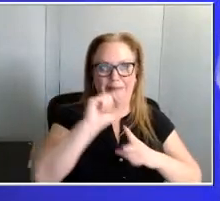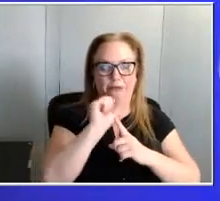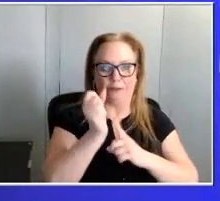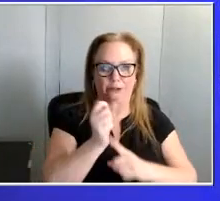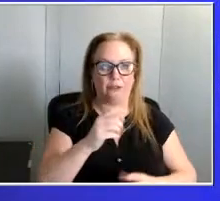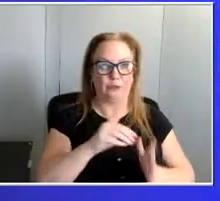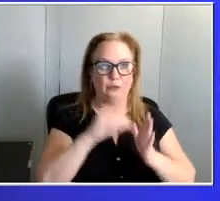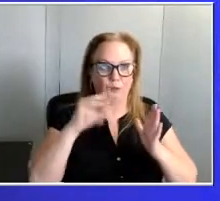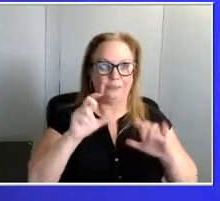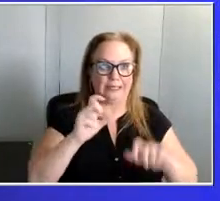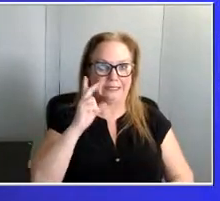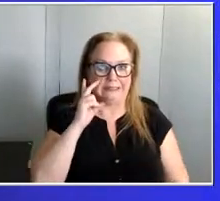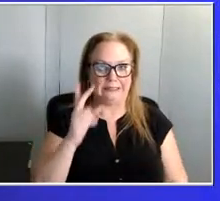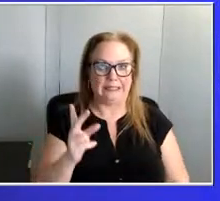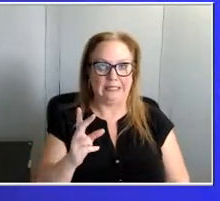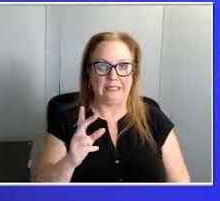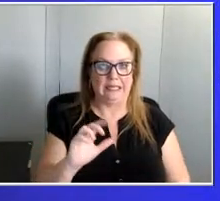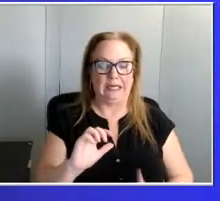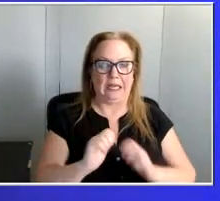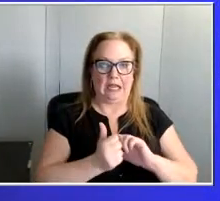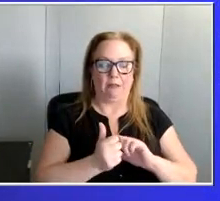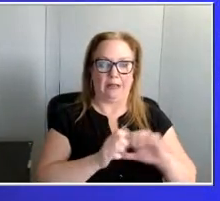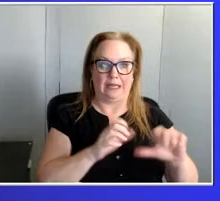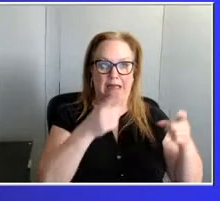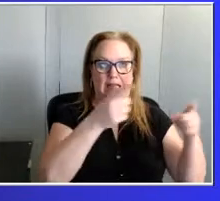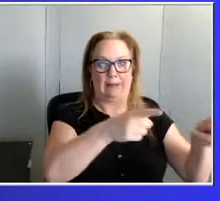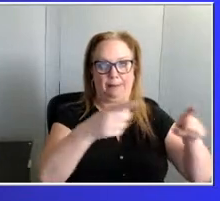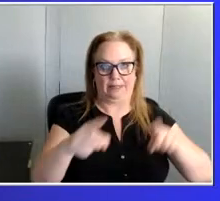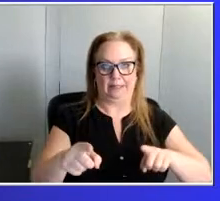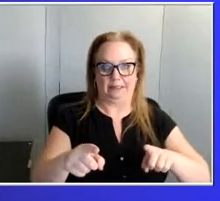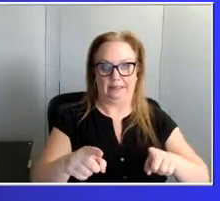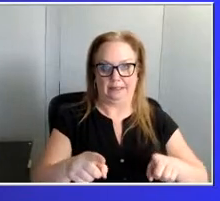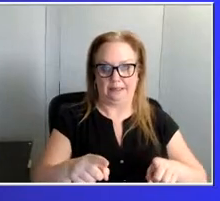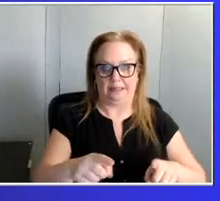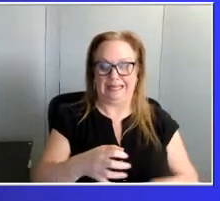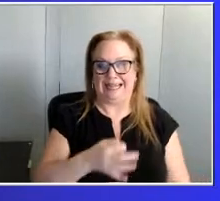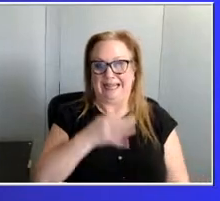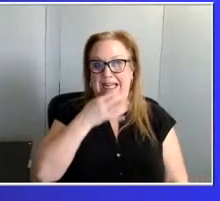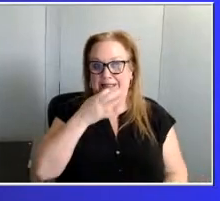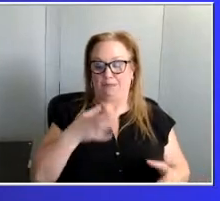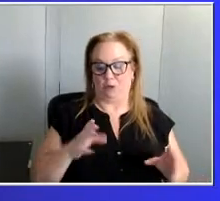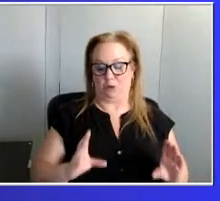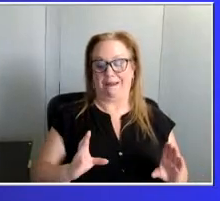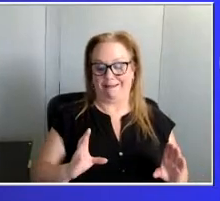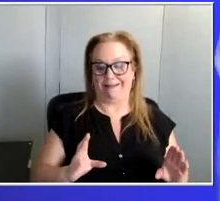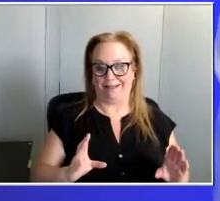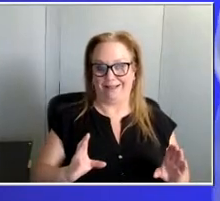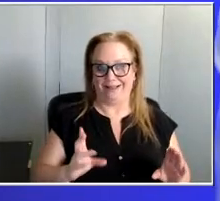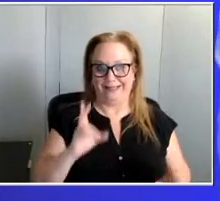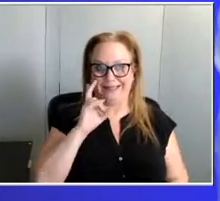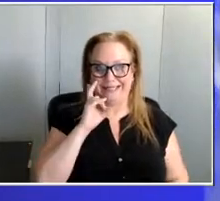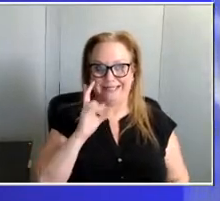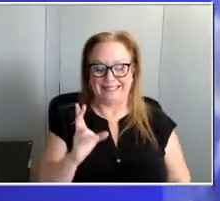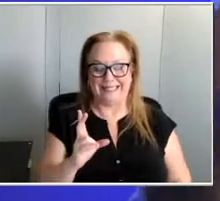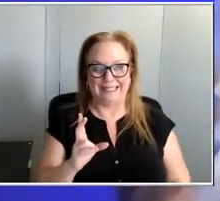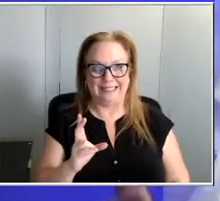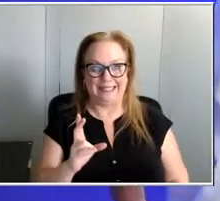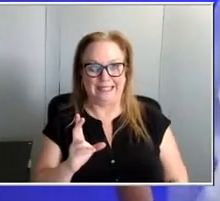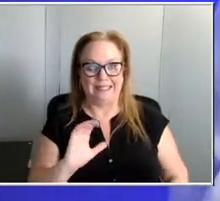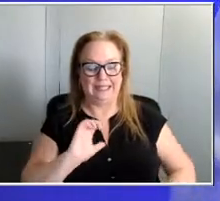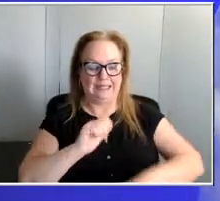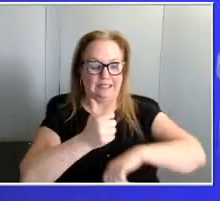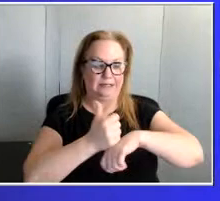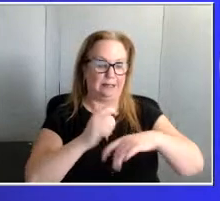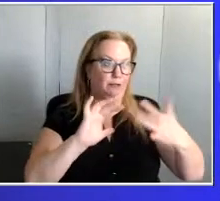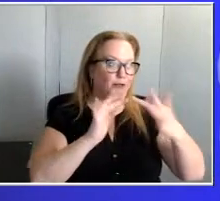see how that can be done expertly. They get to see the established